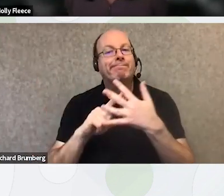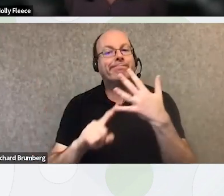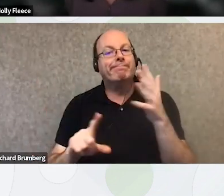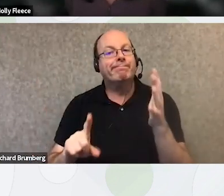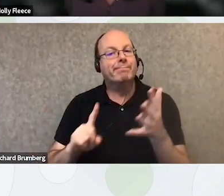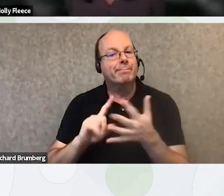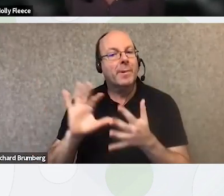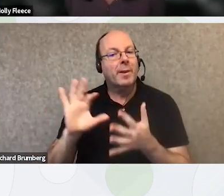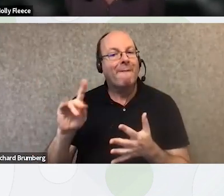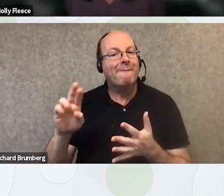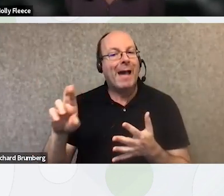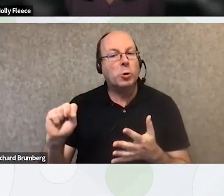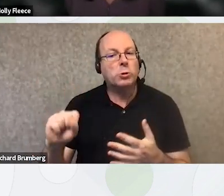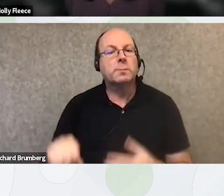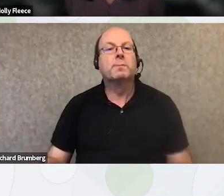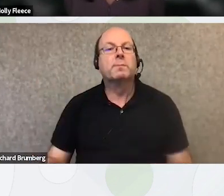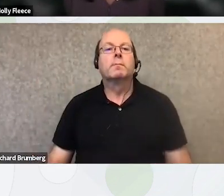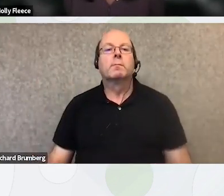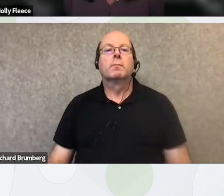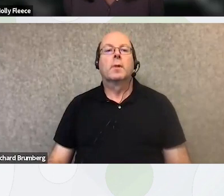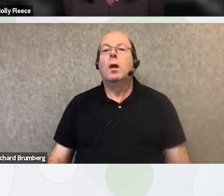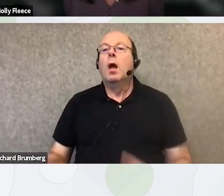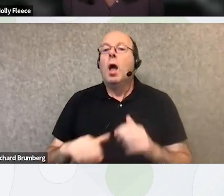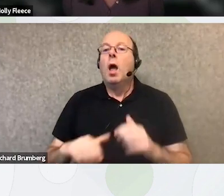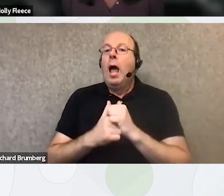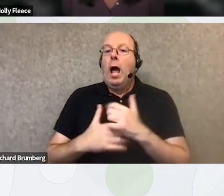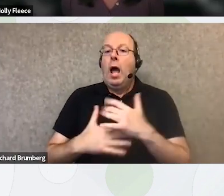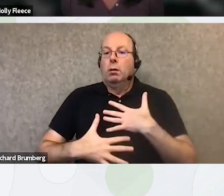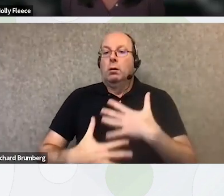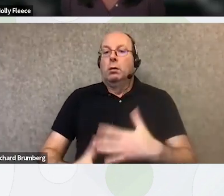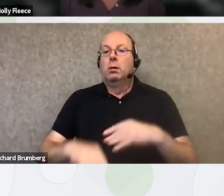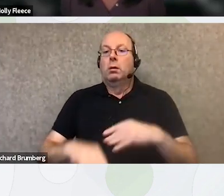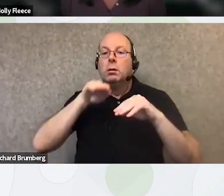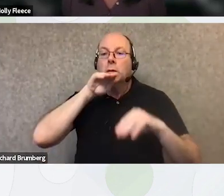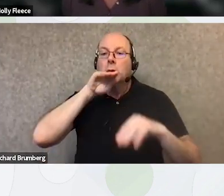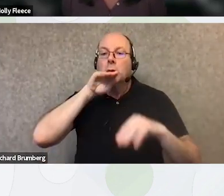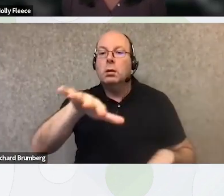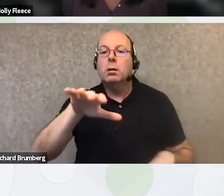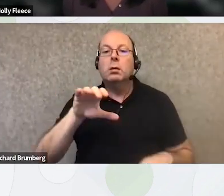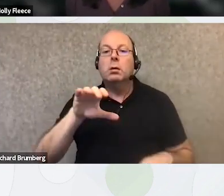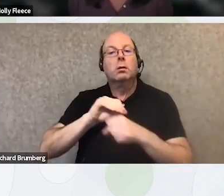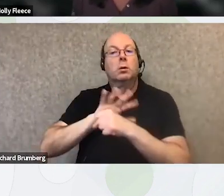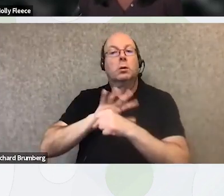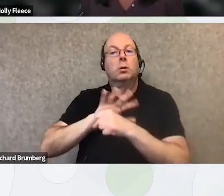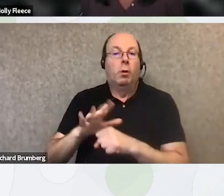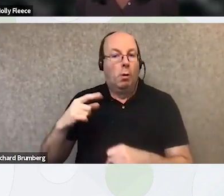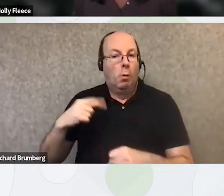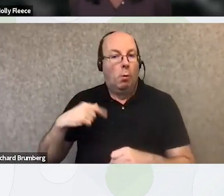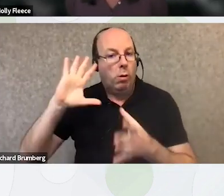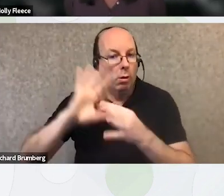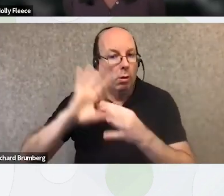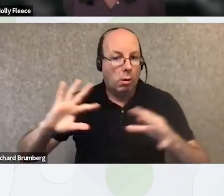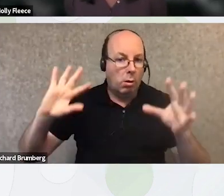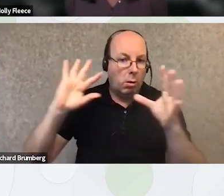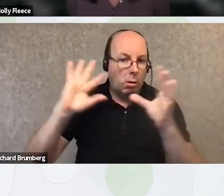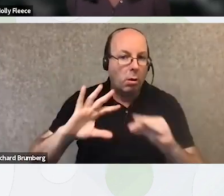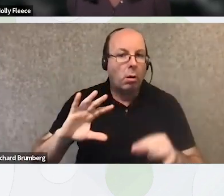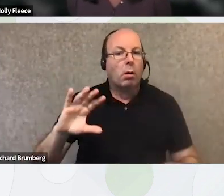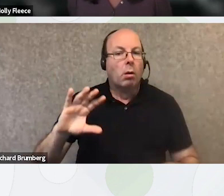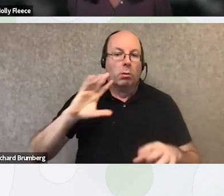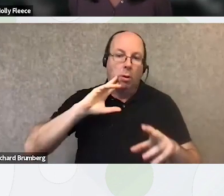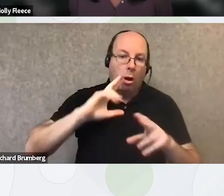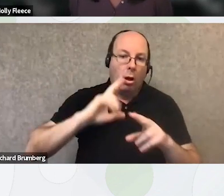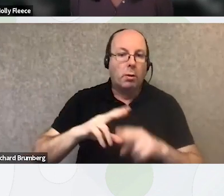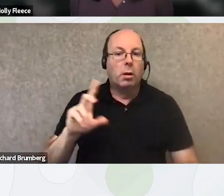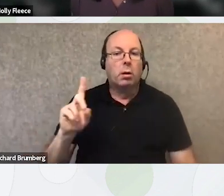And again, these are spread via respiratory droplets. And throughout COVID, I think we all have heard more about droplets and aerosols than I think we